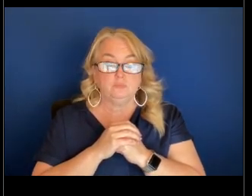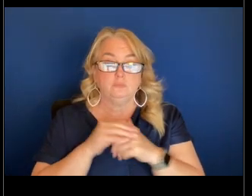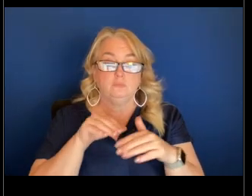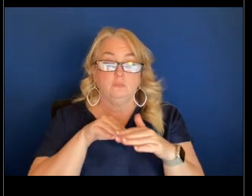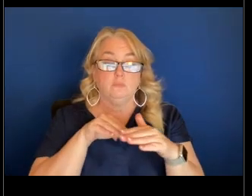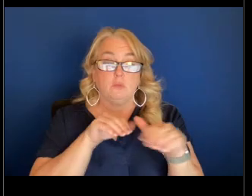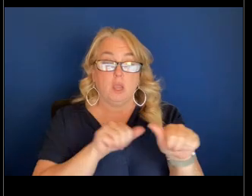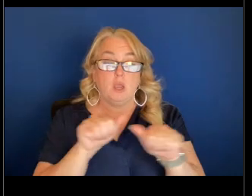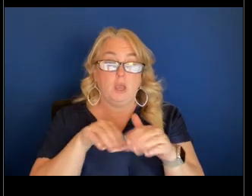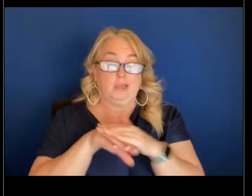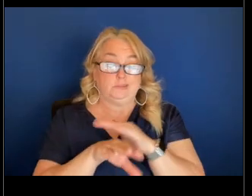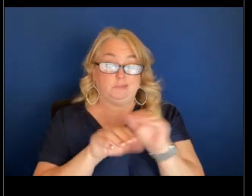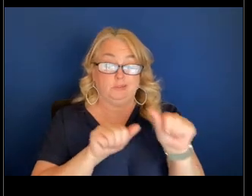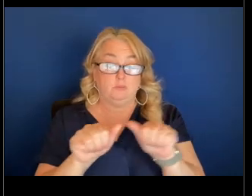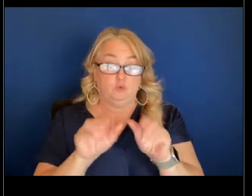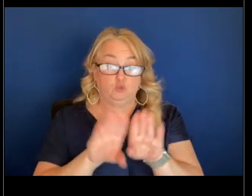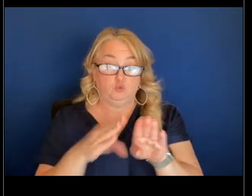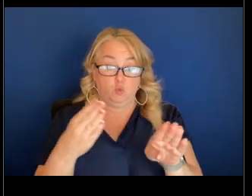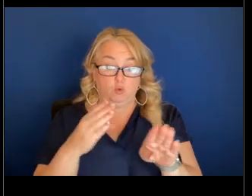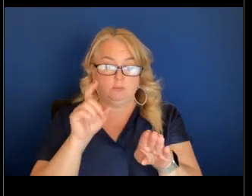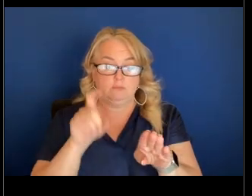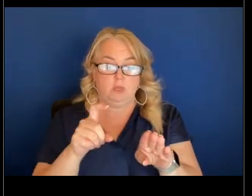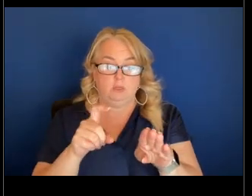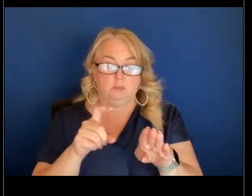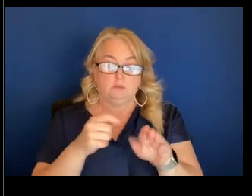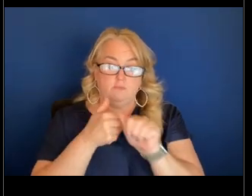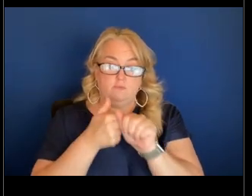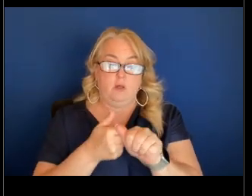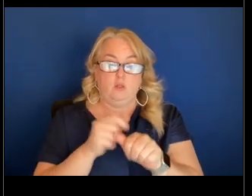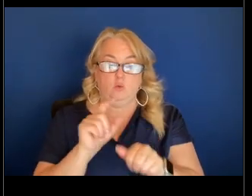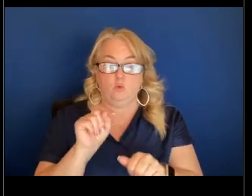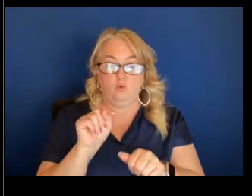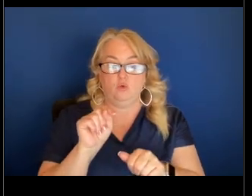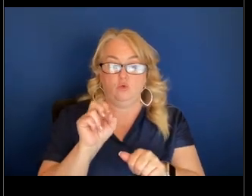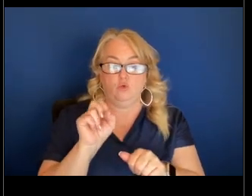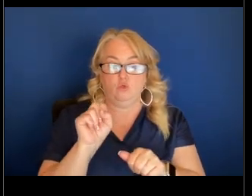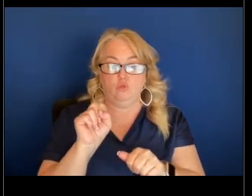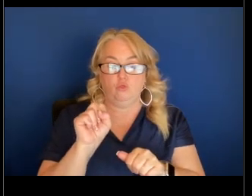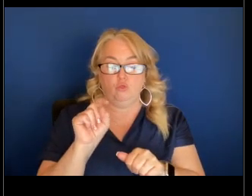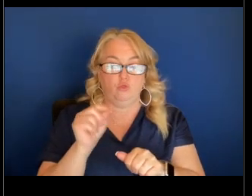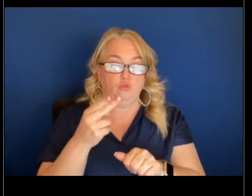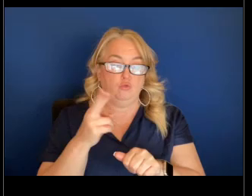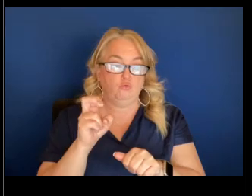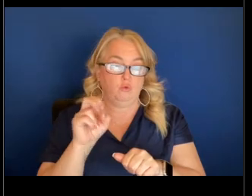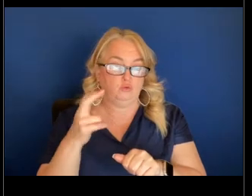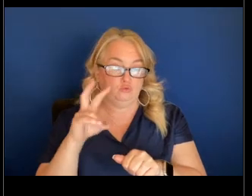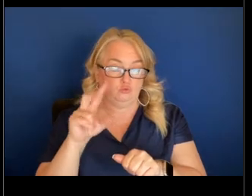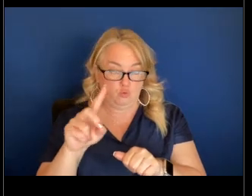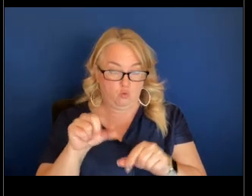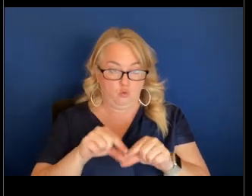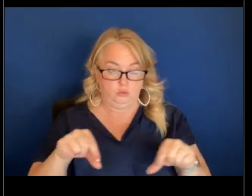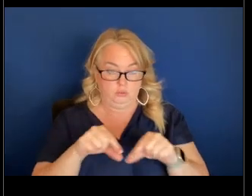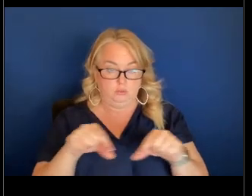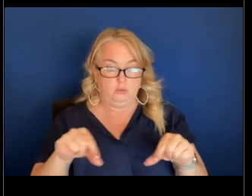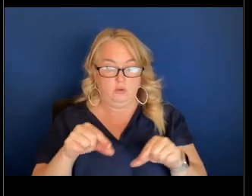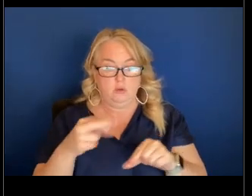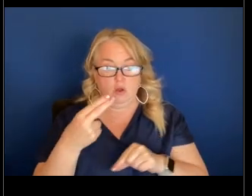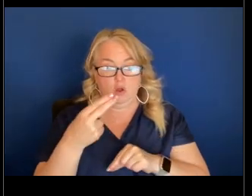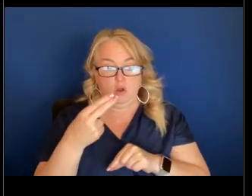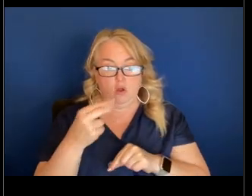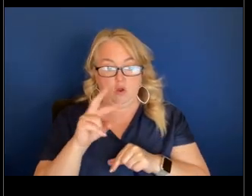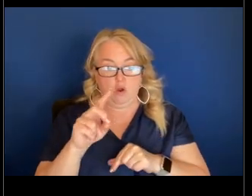Accessible doors must also meet threshold, hardware, and opening force